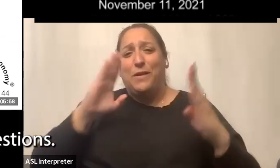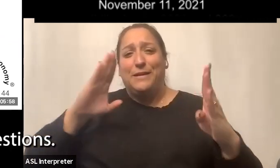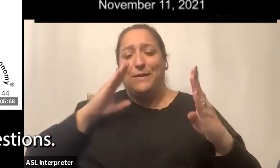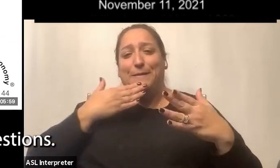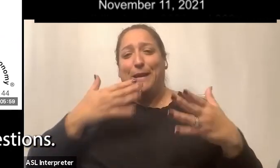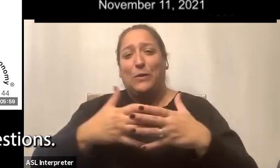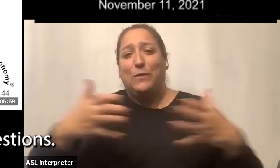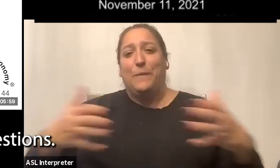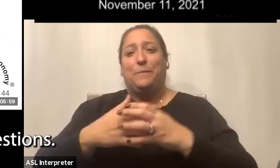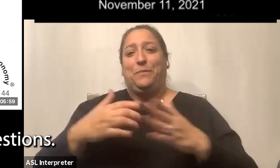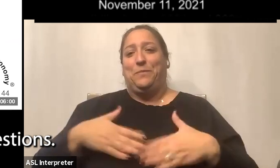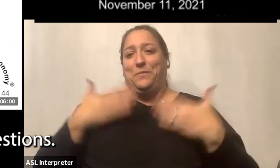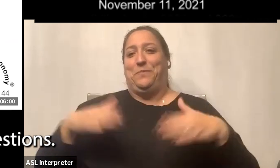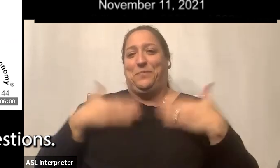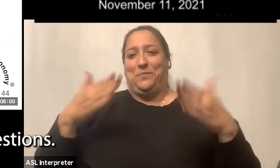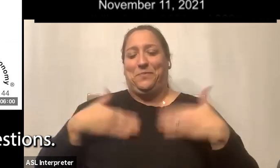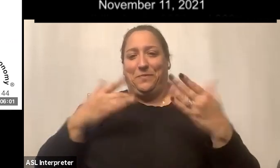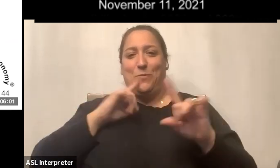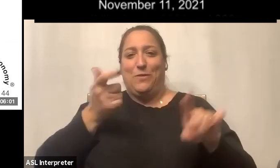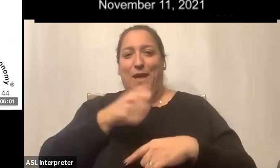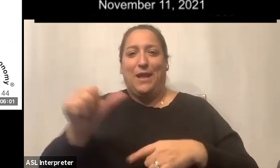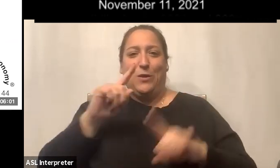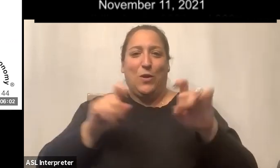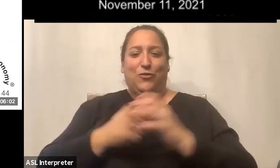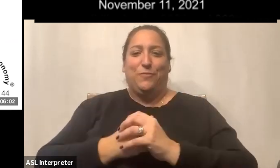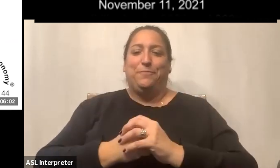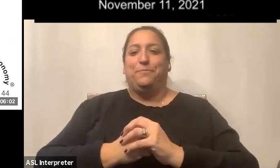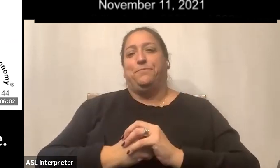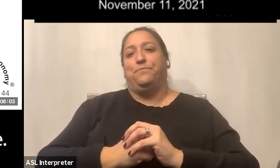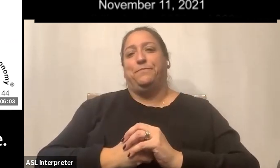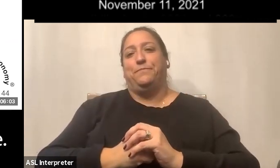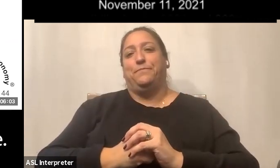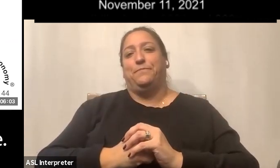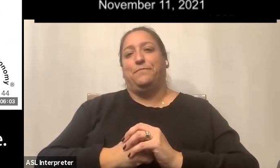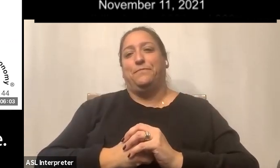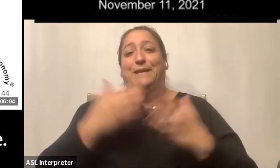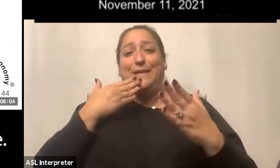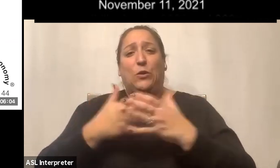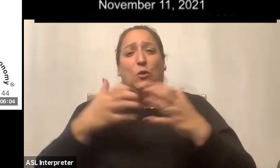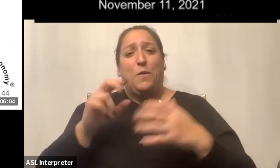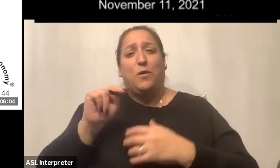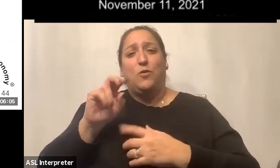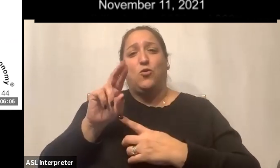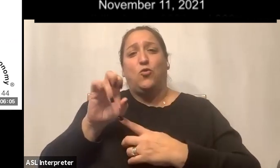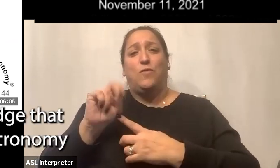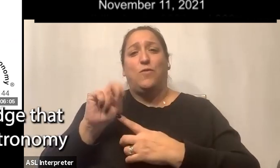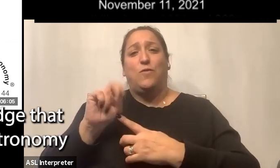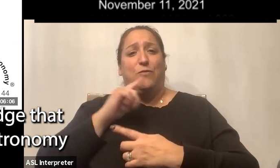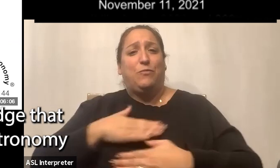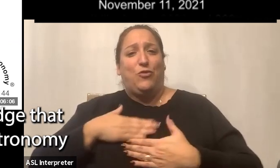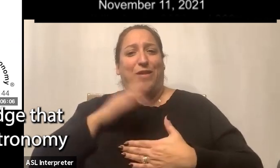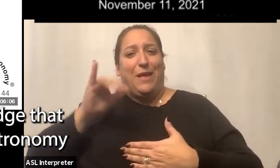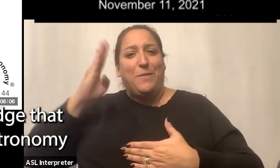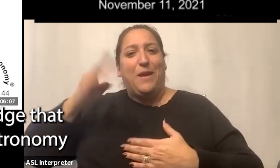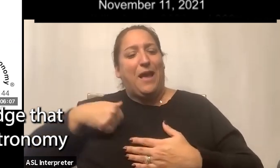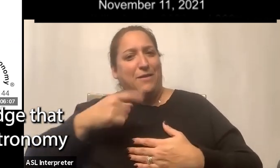and I'm happy to answer any questions. Thank you so much, Noreen. We really appreciate that. And I would just like